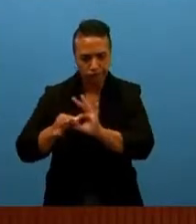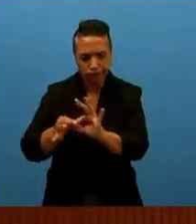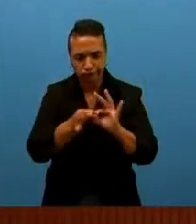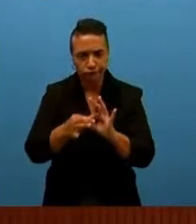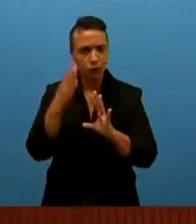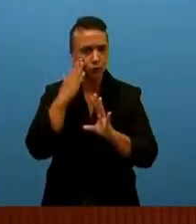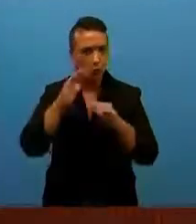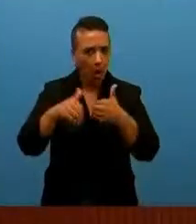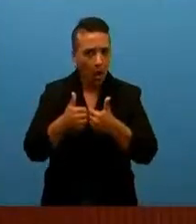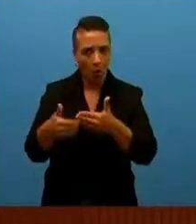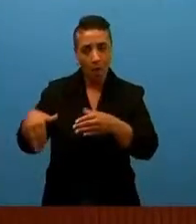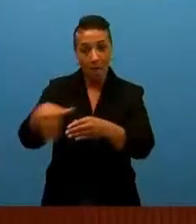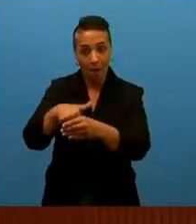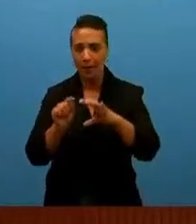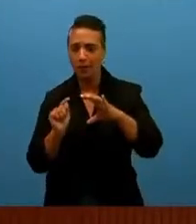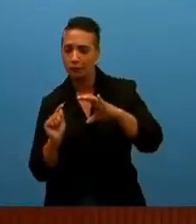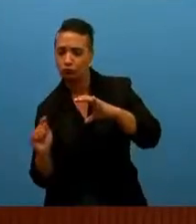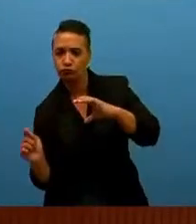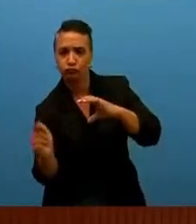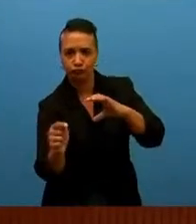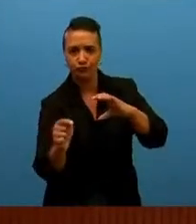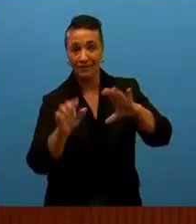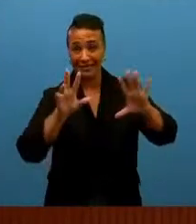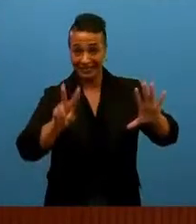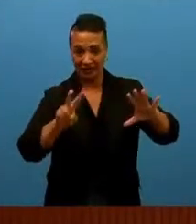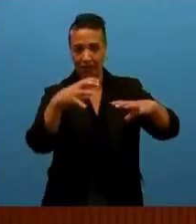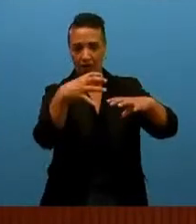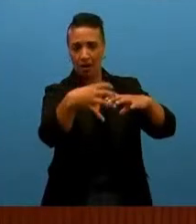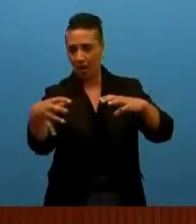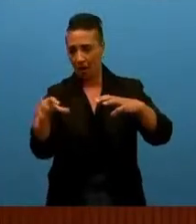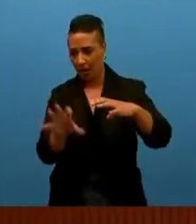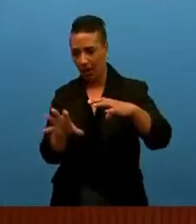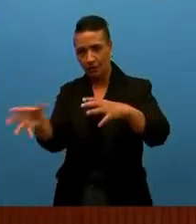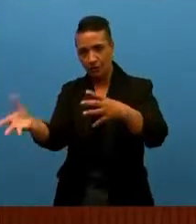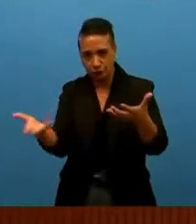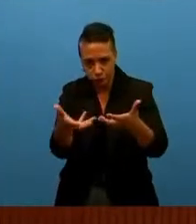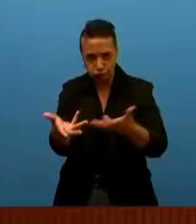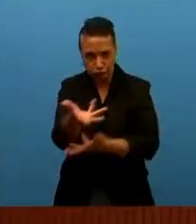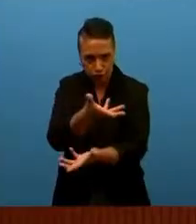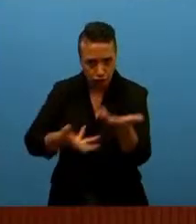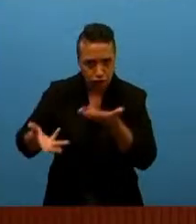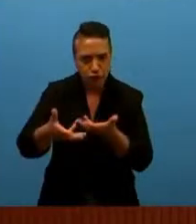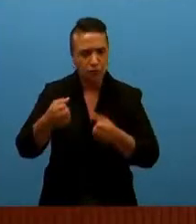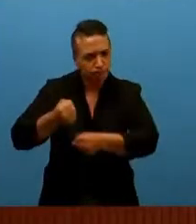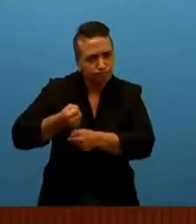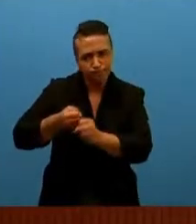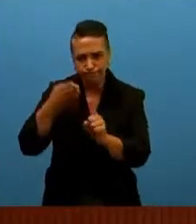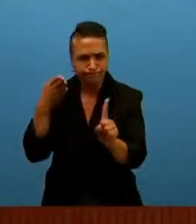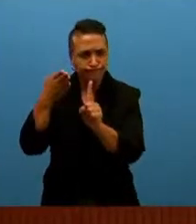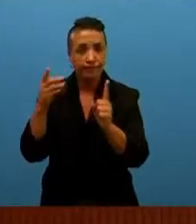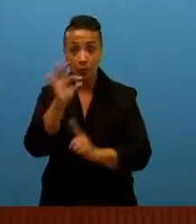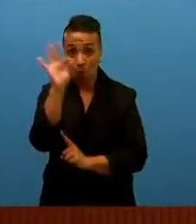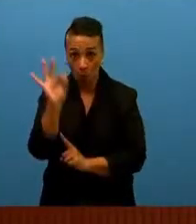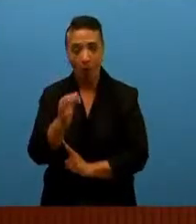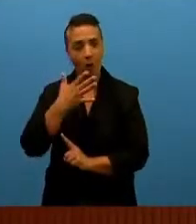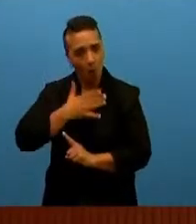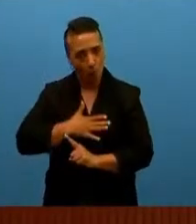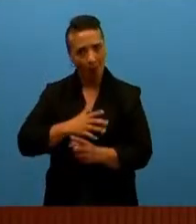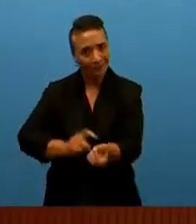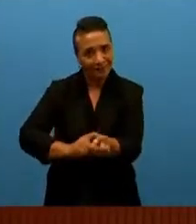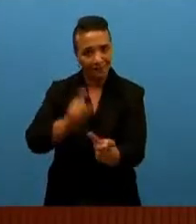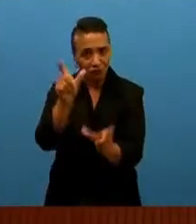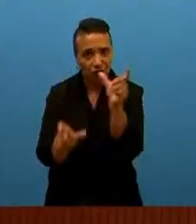with members from each of the 7 socio-cultural regions, working diligently to enhance the participation of Indigenous